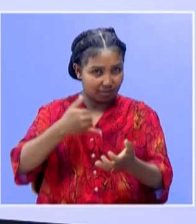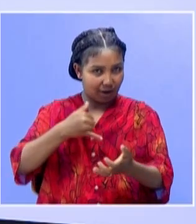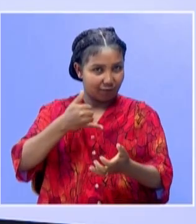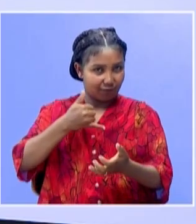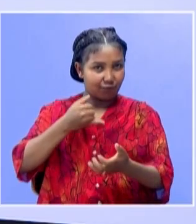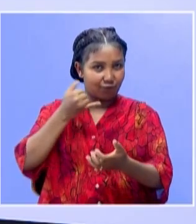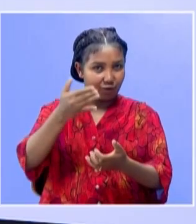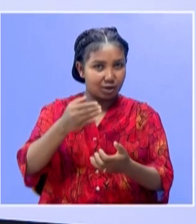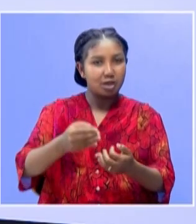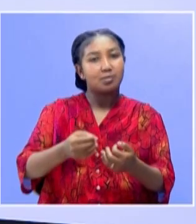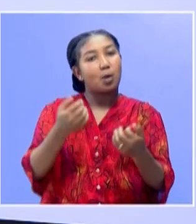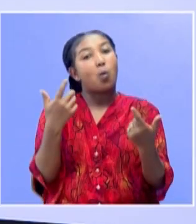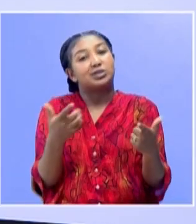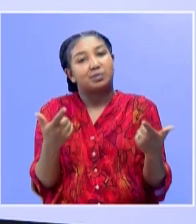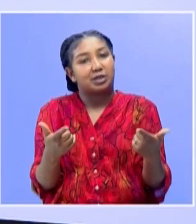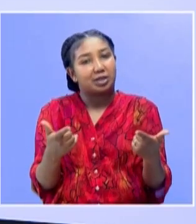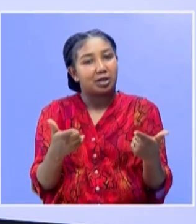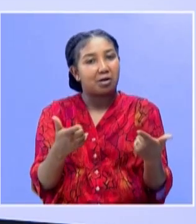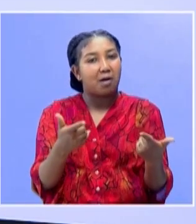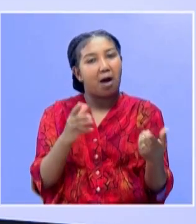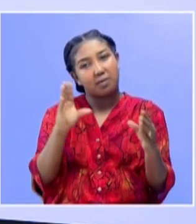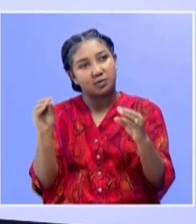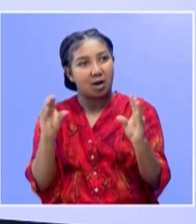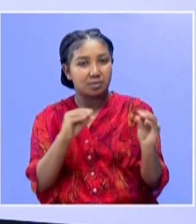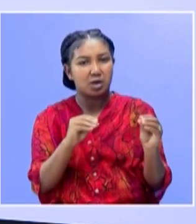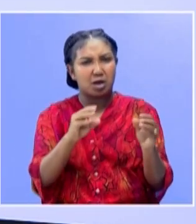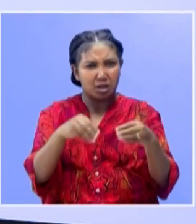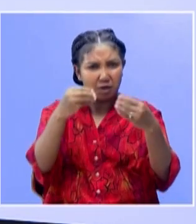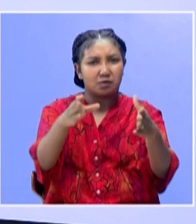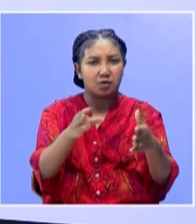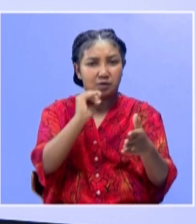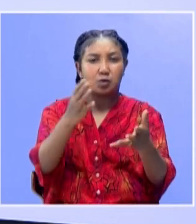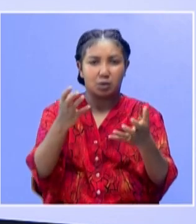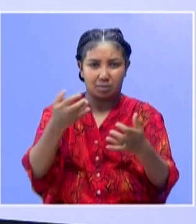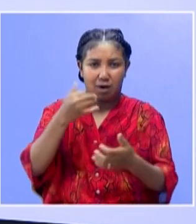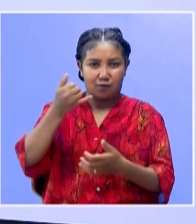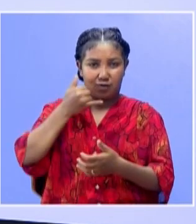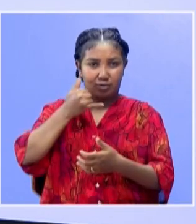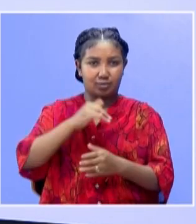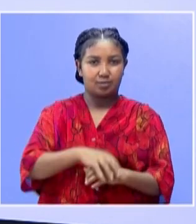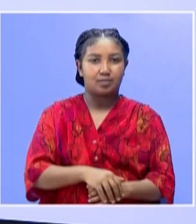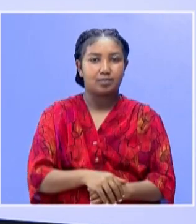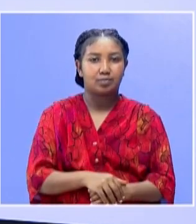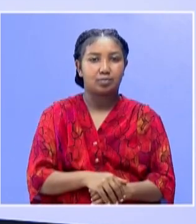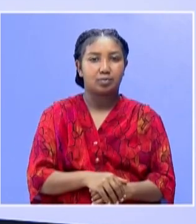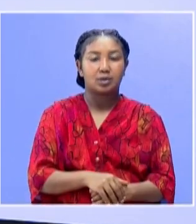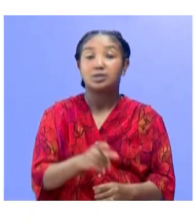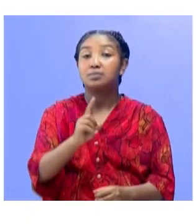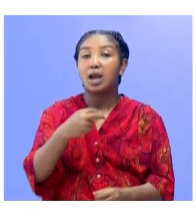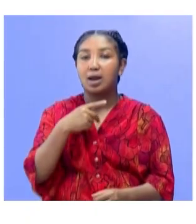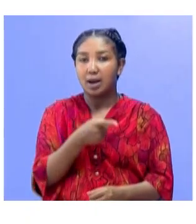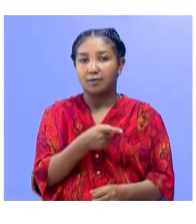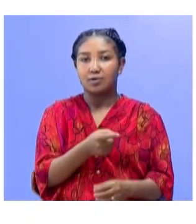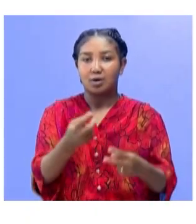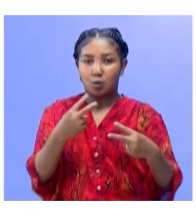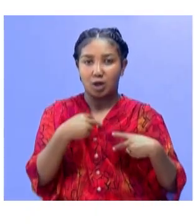is what? A possibility. Yes? I can give you if you want my phone. So, what do we have here? We